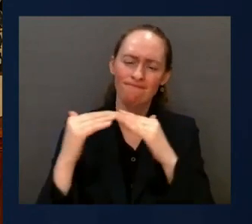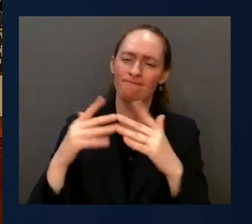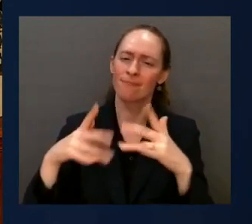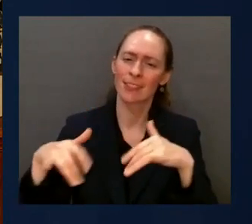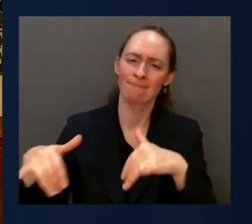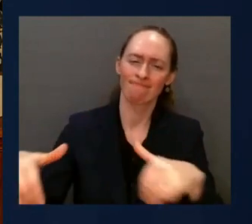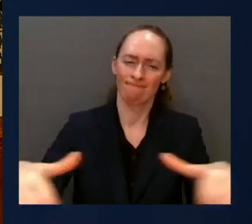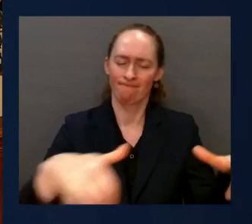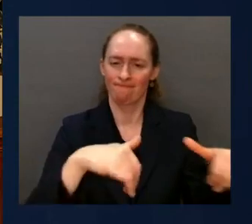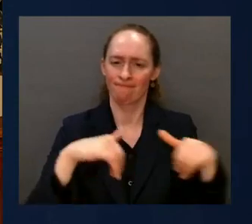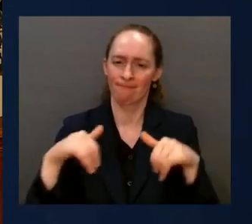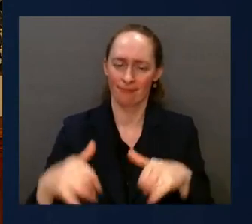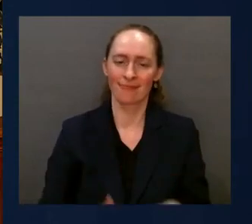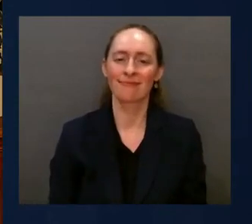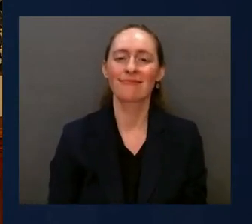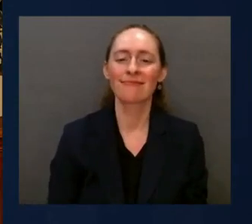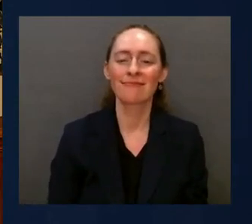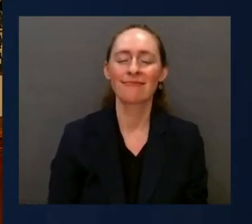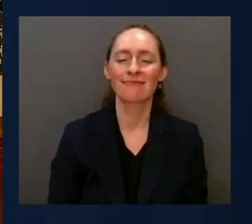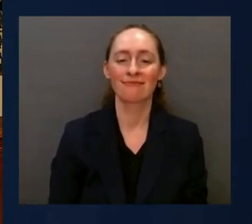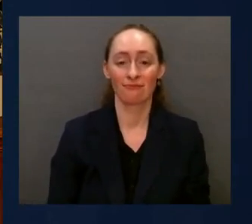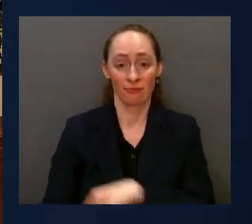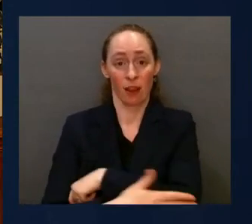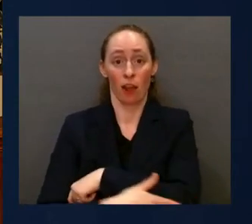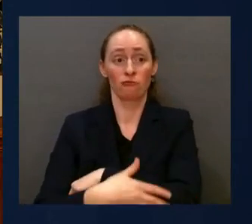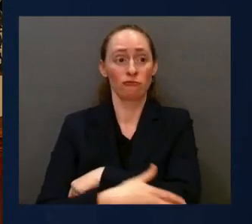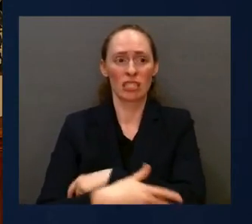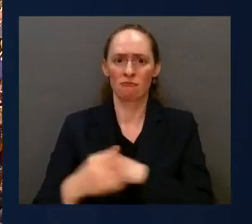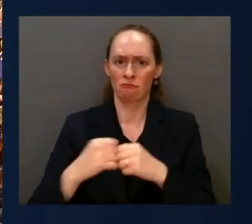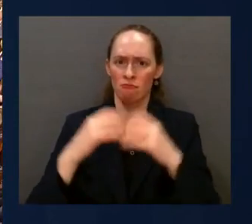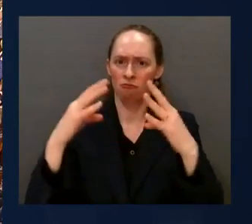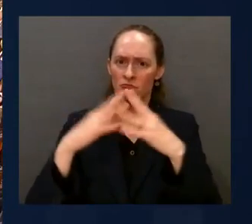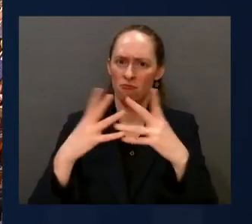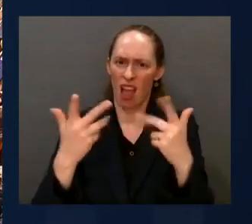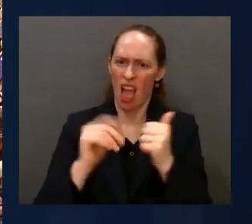idea. The only one.